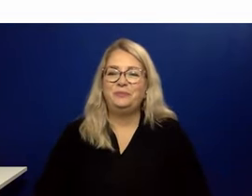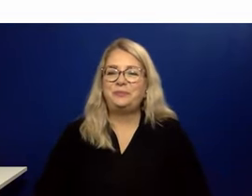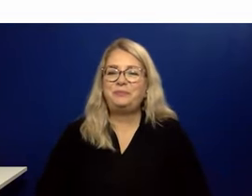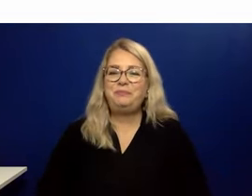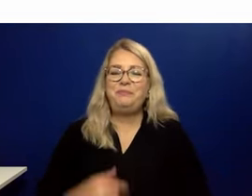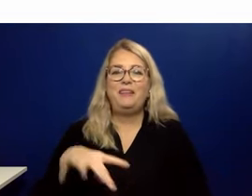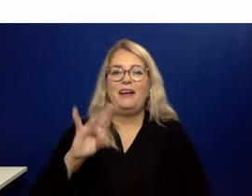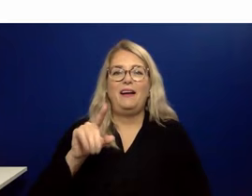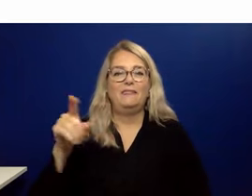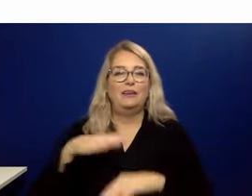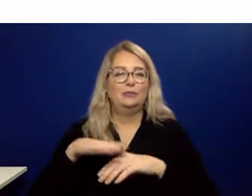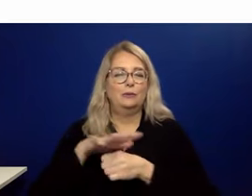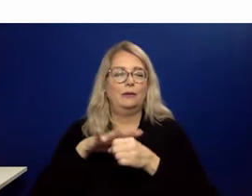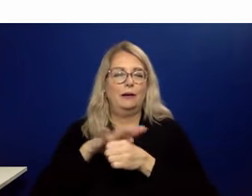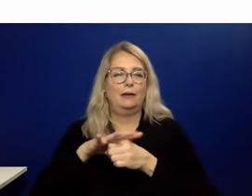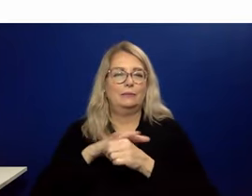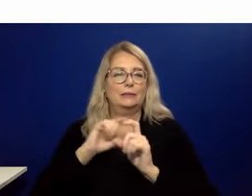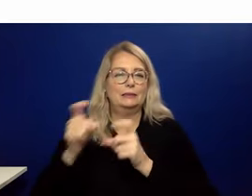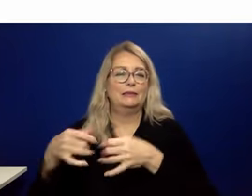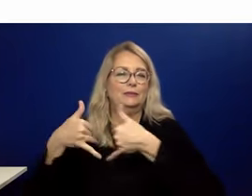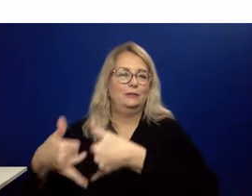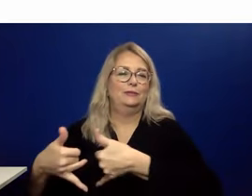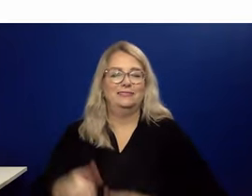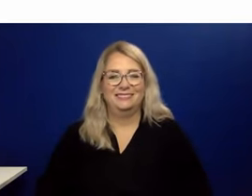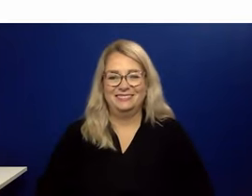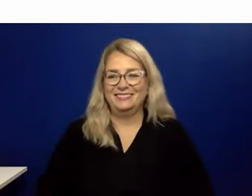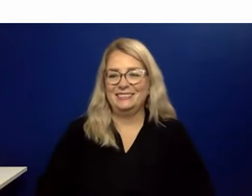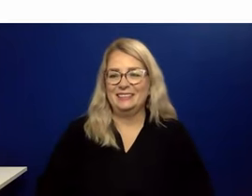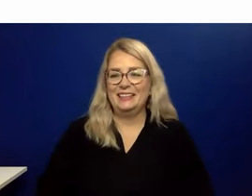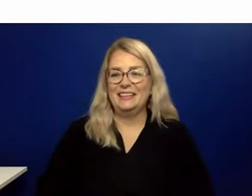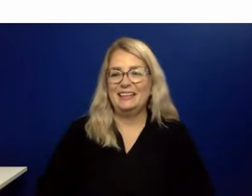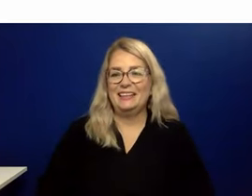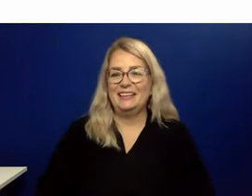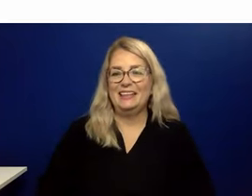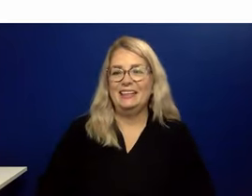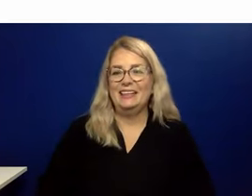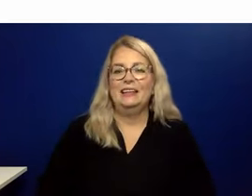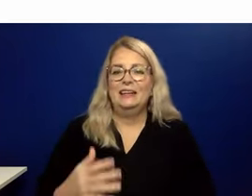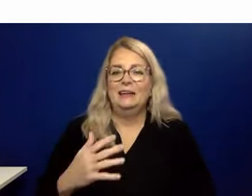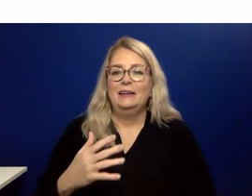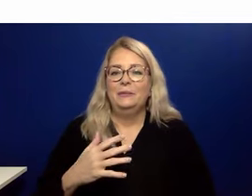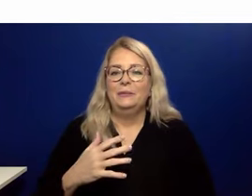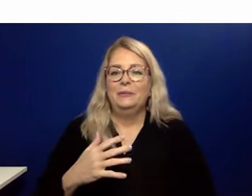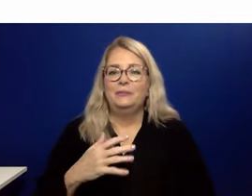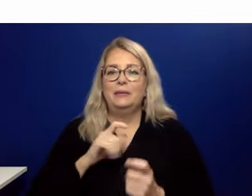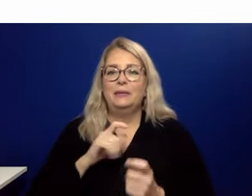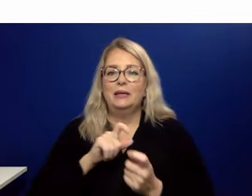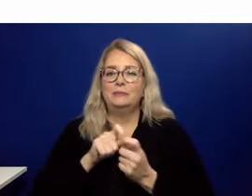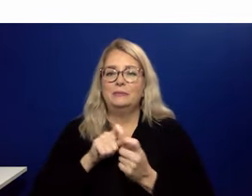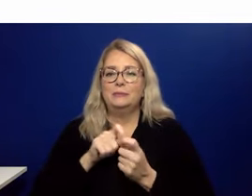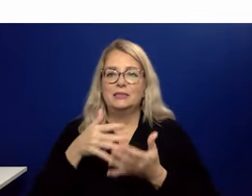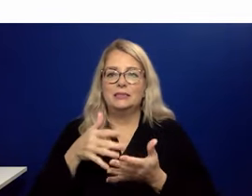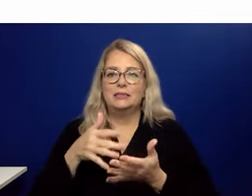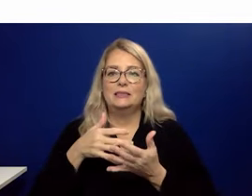campus somewhere to get you your little gift. So this is my specific study then, right? Provision